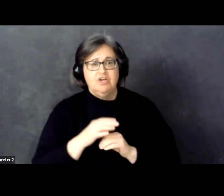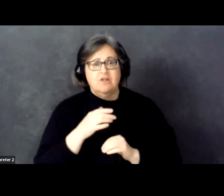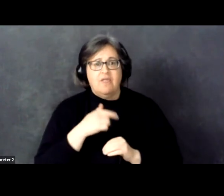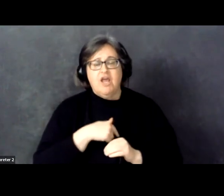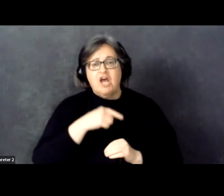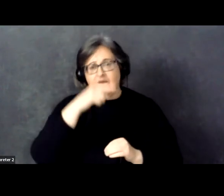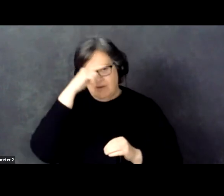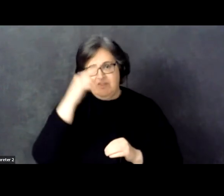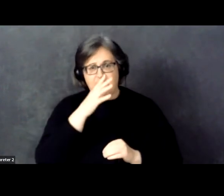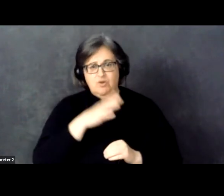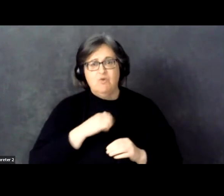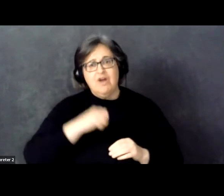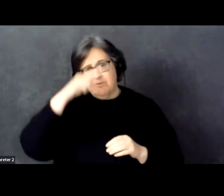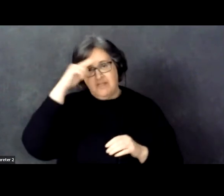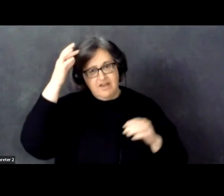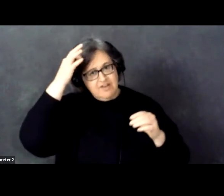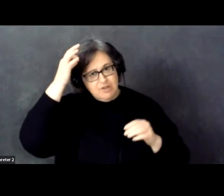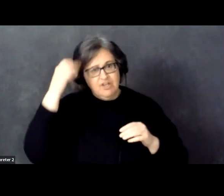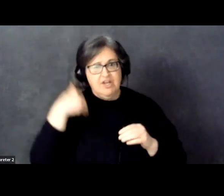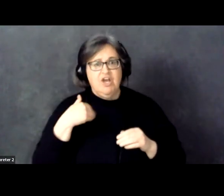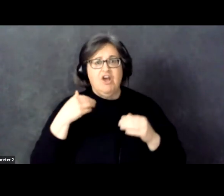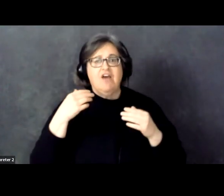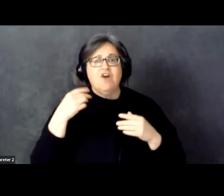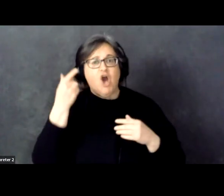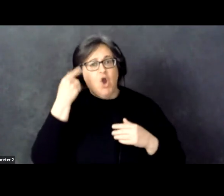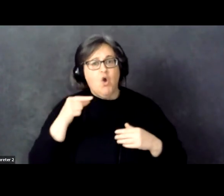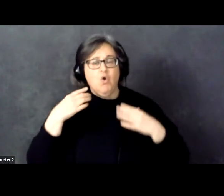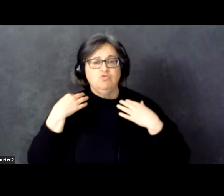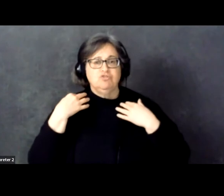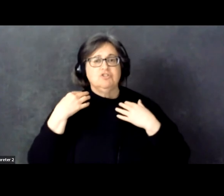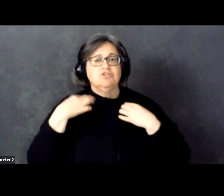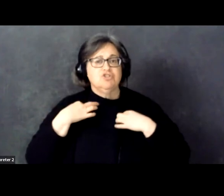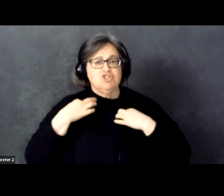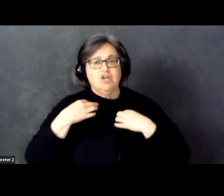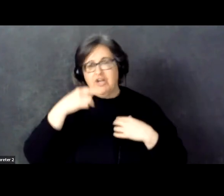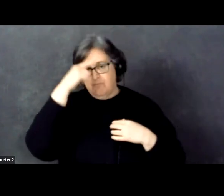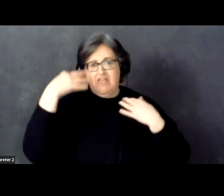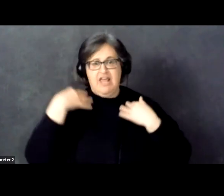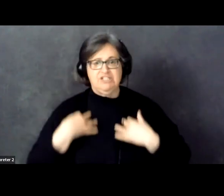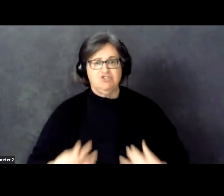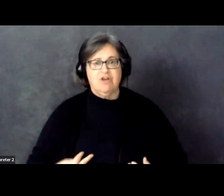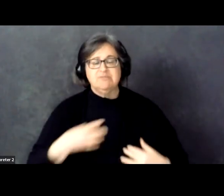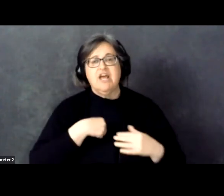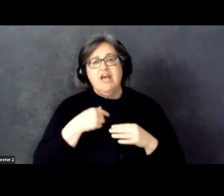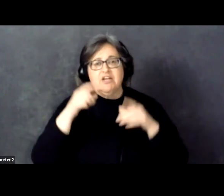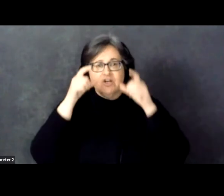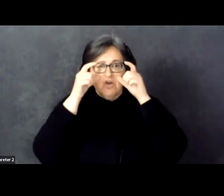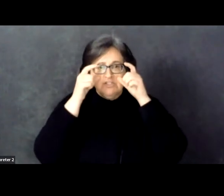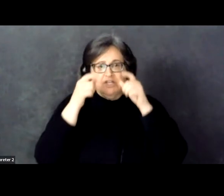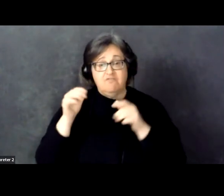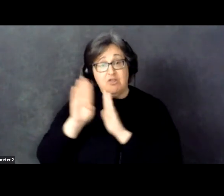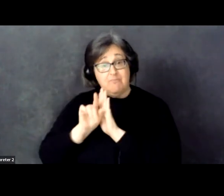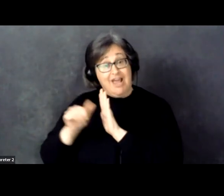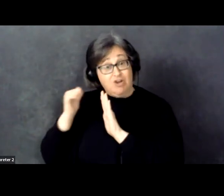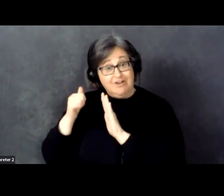a Black woman with Black hair. I have a gold shirt with Black stripes, and I'm wearing glasses in my background. I